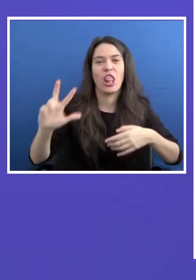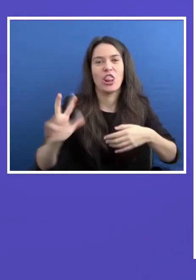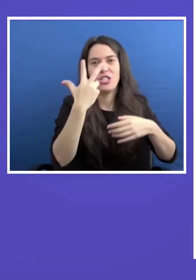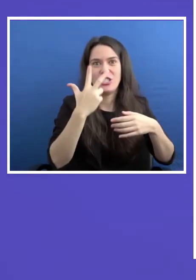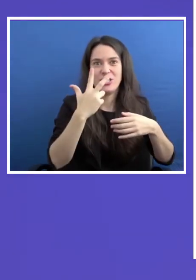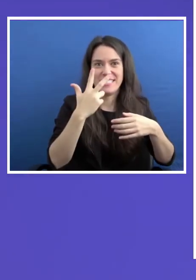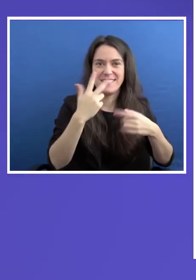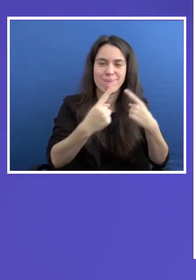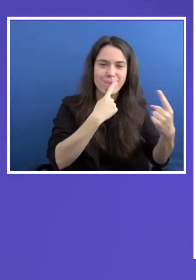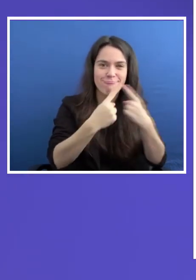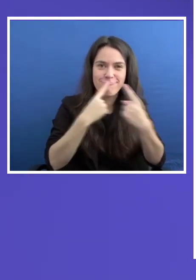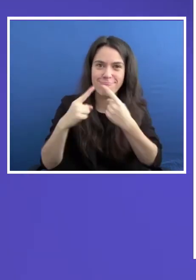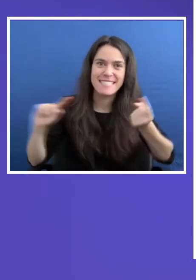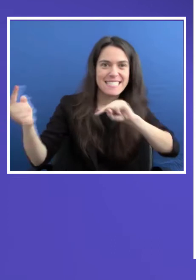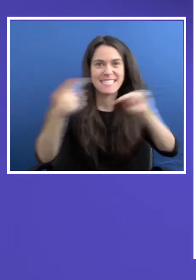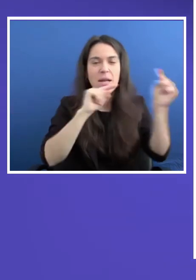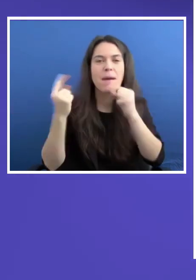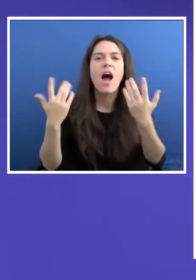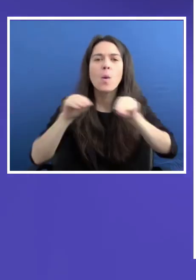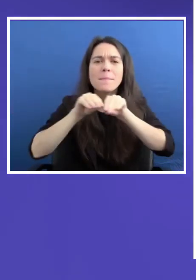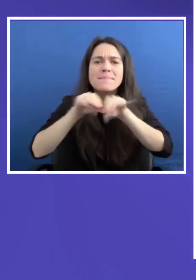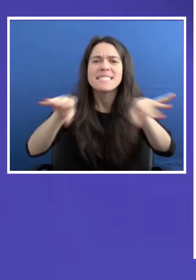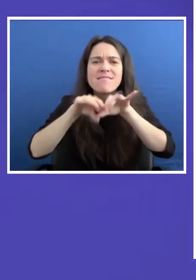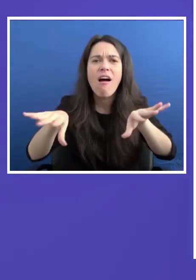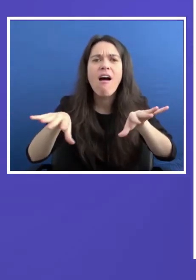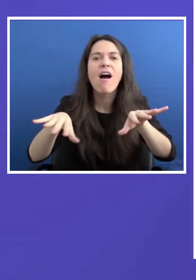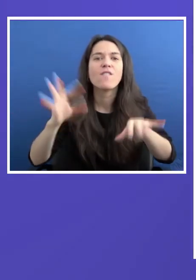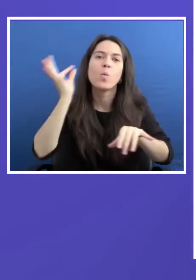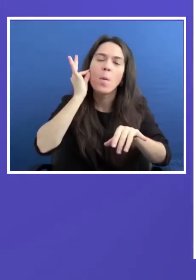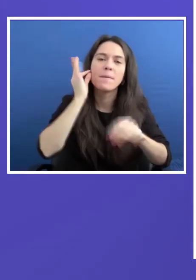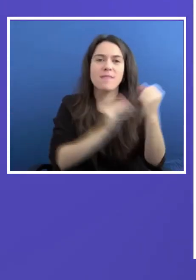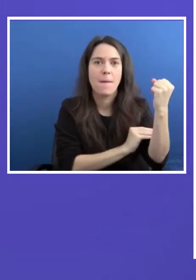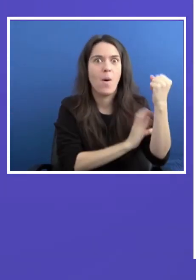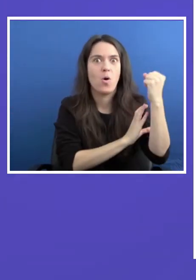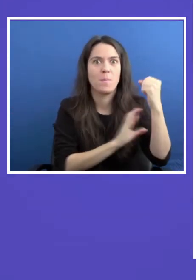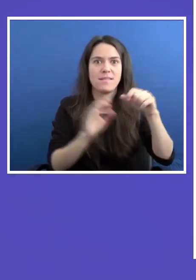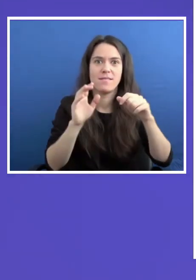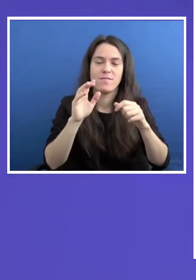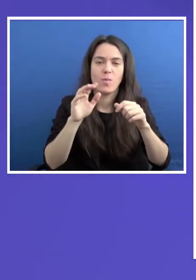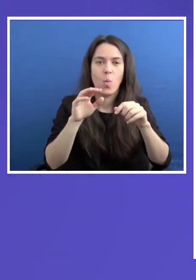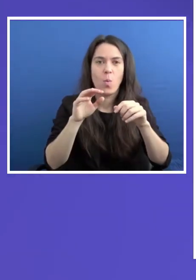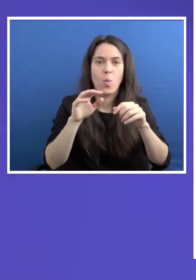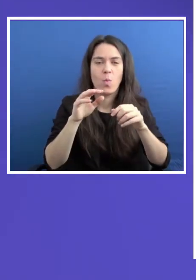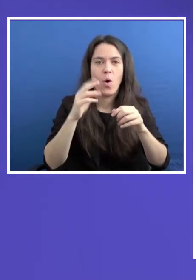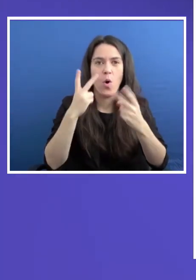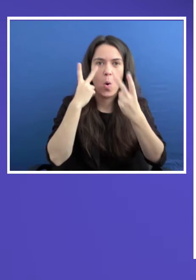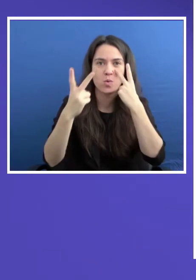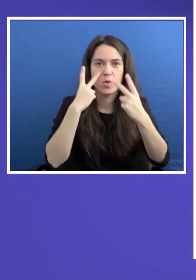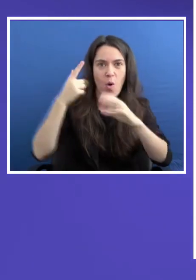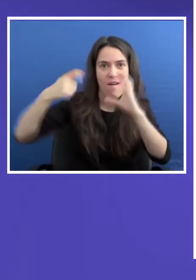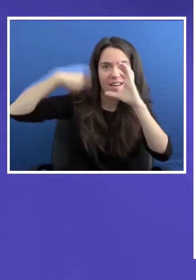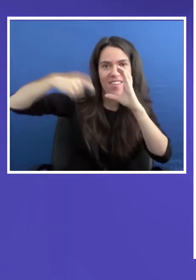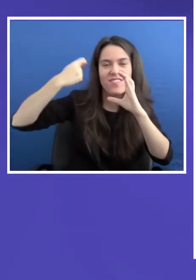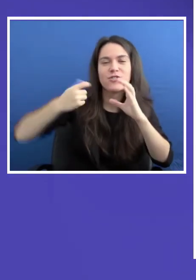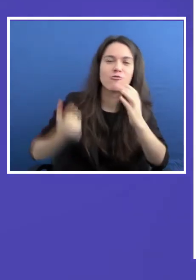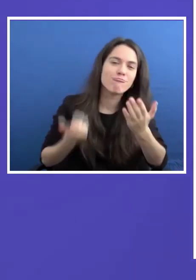media's potential for women's empowerment in the audiovisual sector, identify barriers and propose recommendations. And